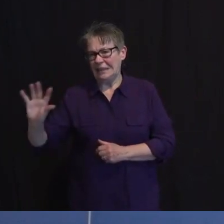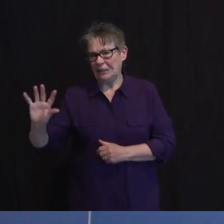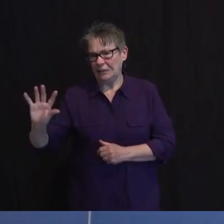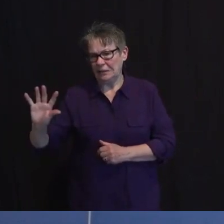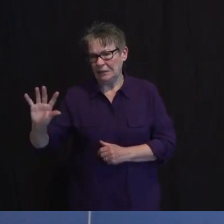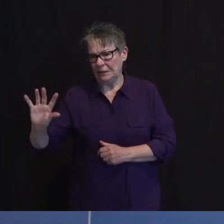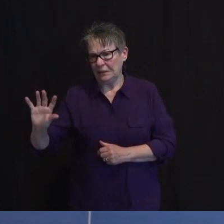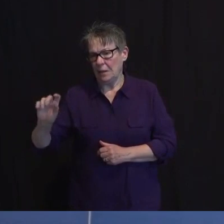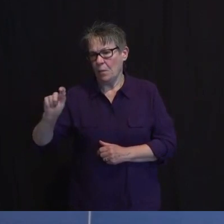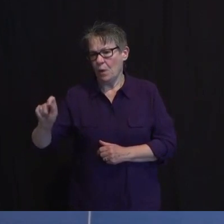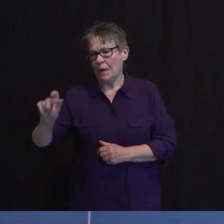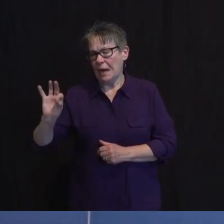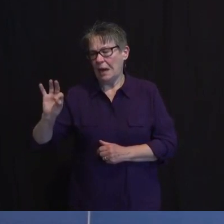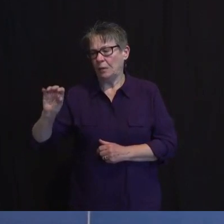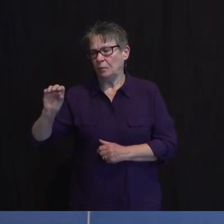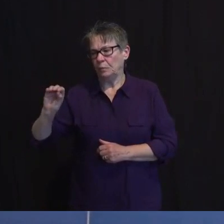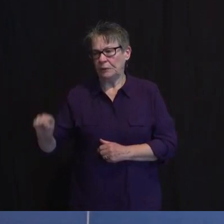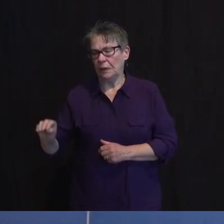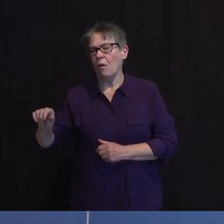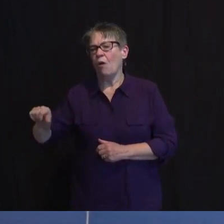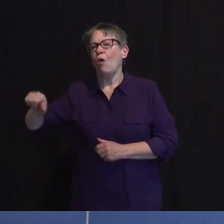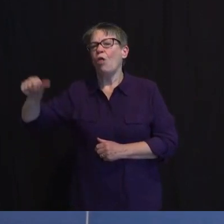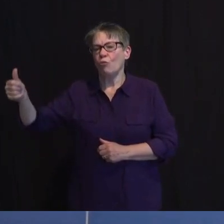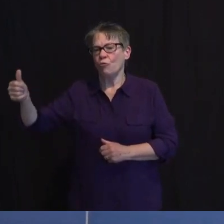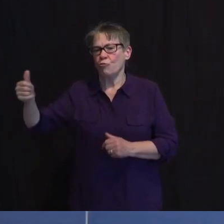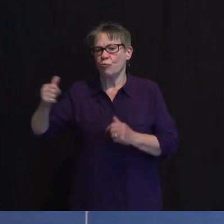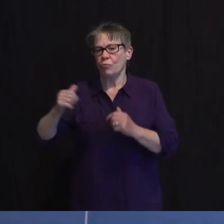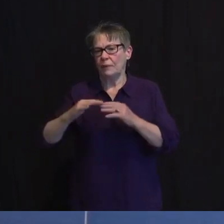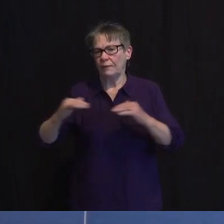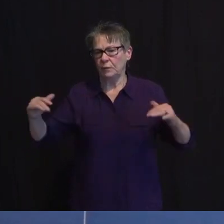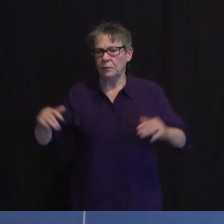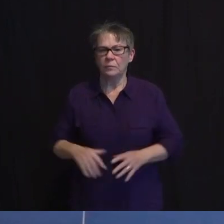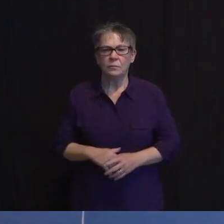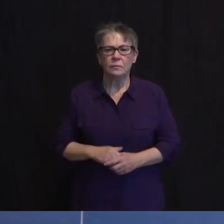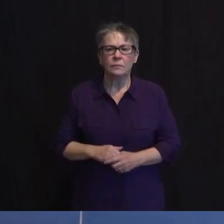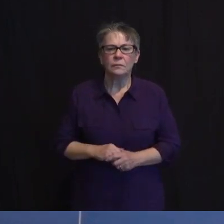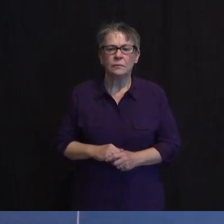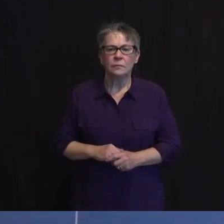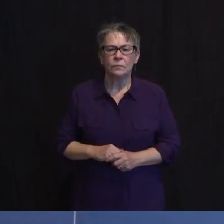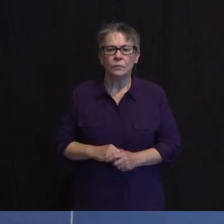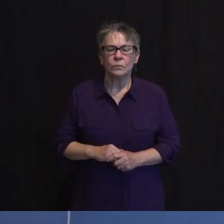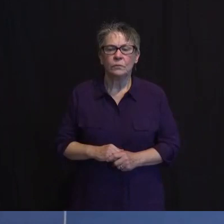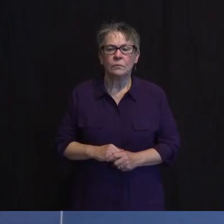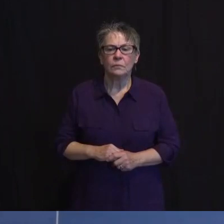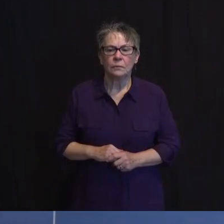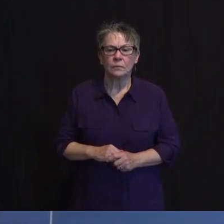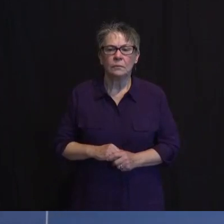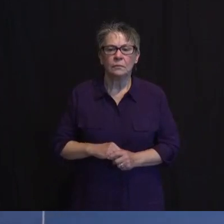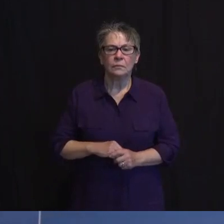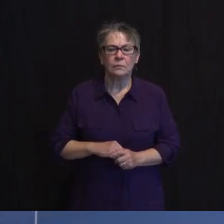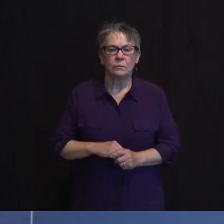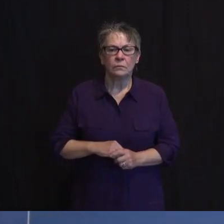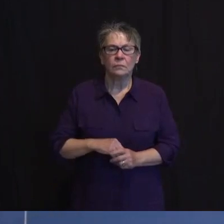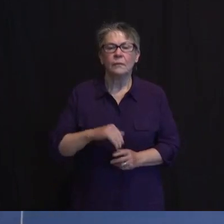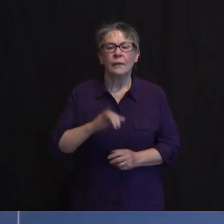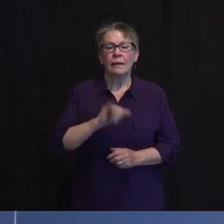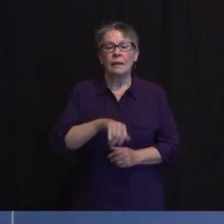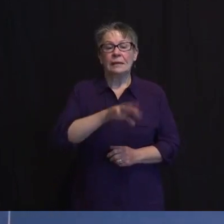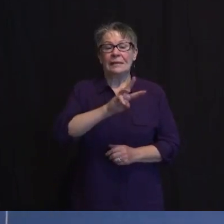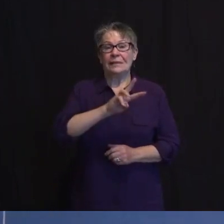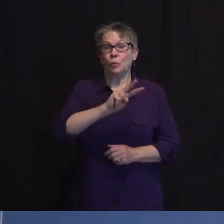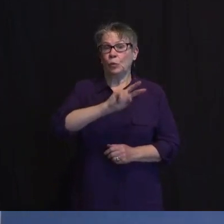57.1% have an underlying condition of cardiovascular disease. 33.9% diabetes mellitus,